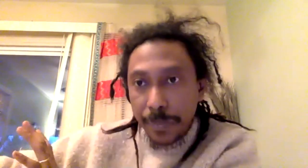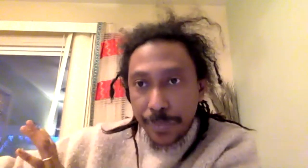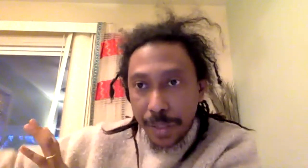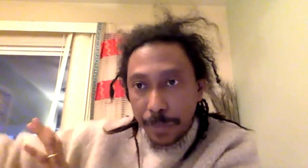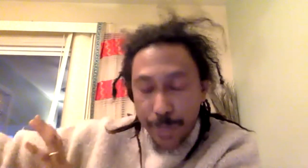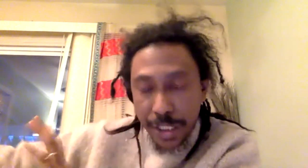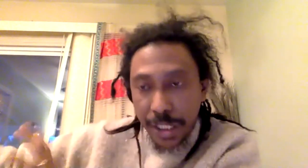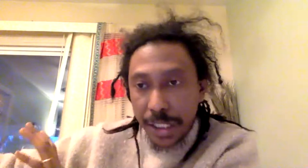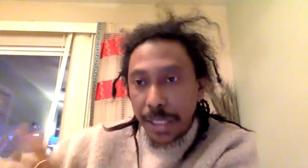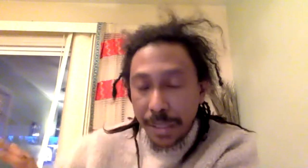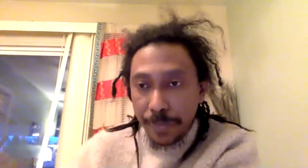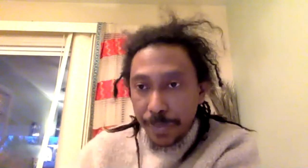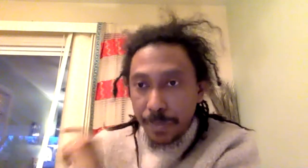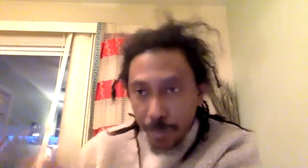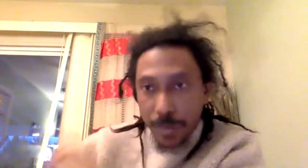came, the British